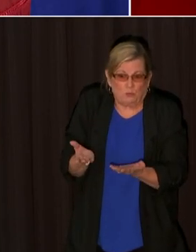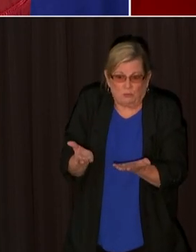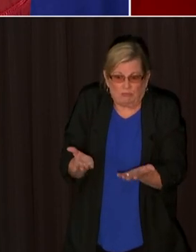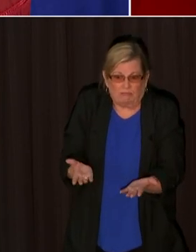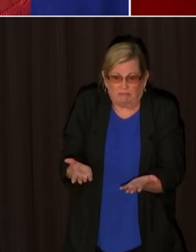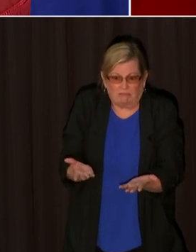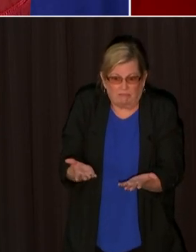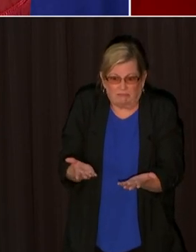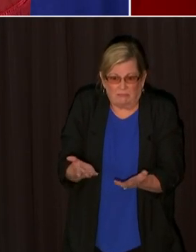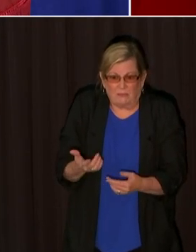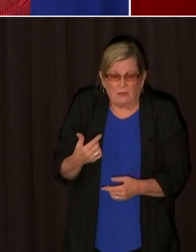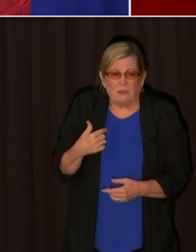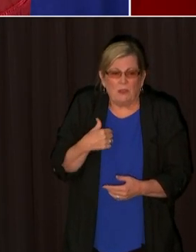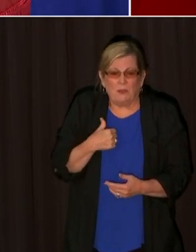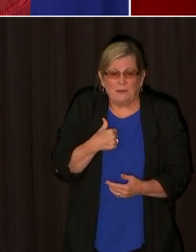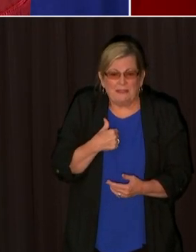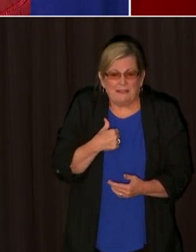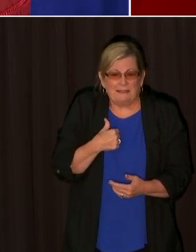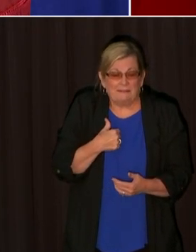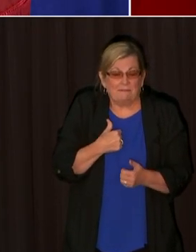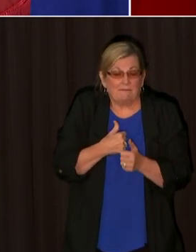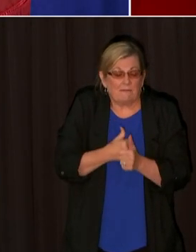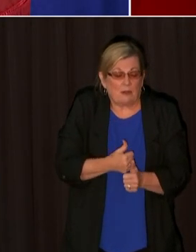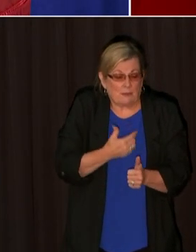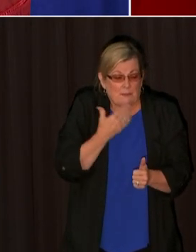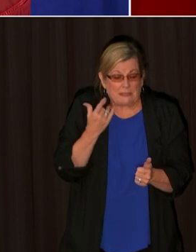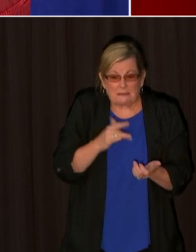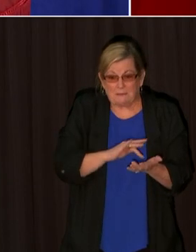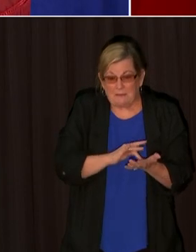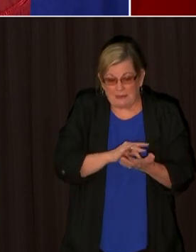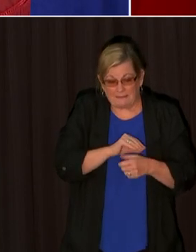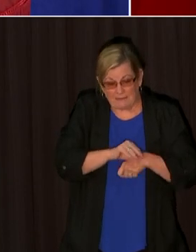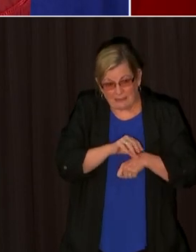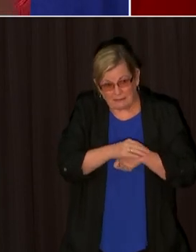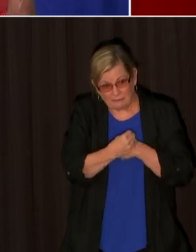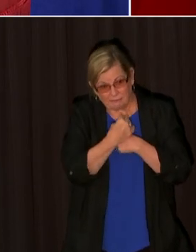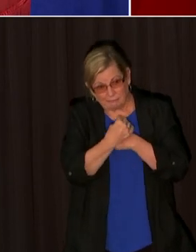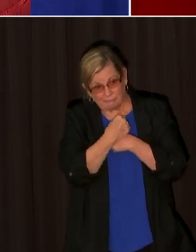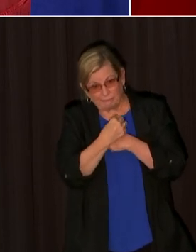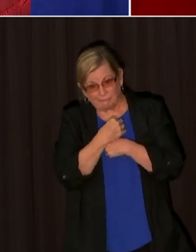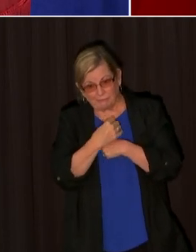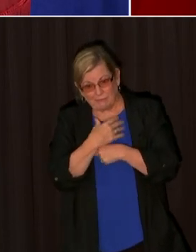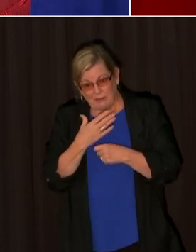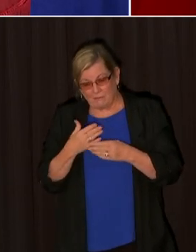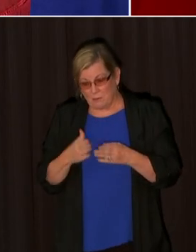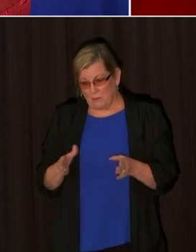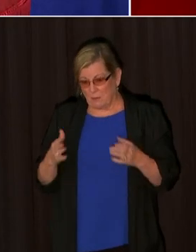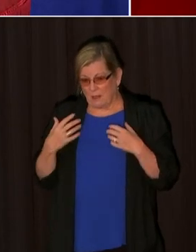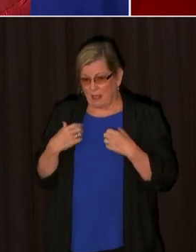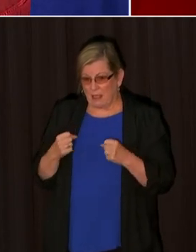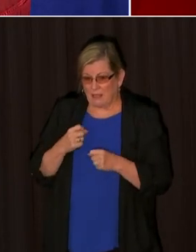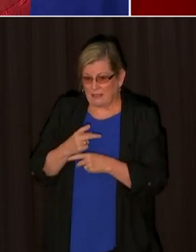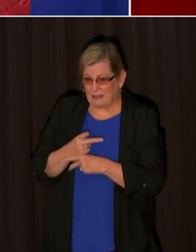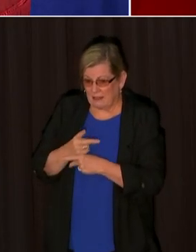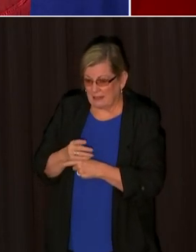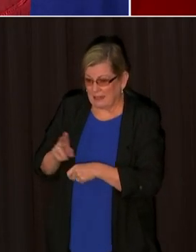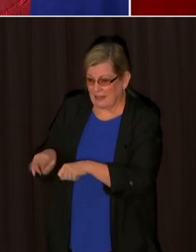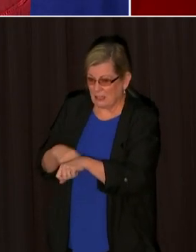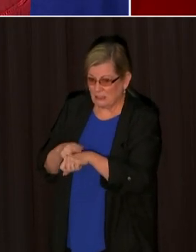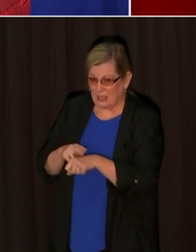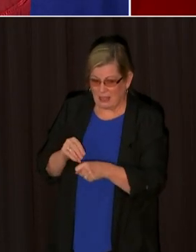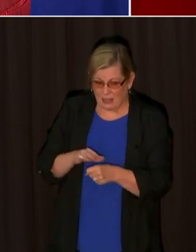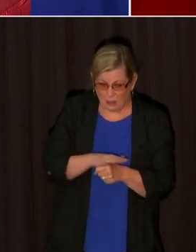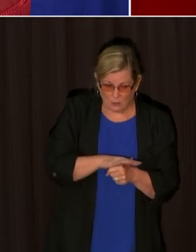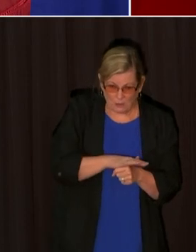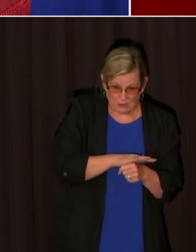the best medical advice and public health advice nationally and locally.